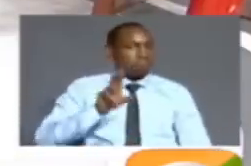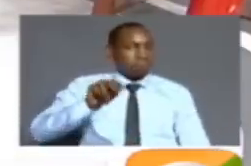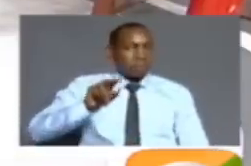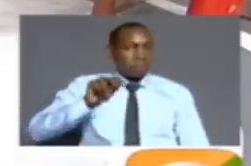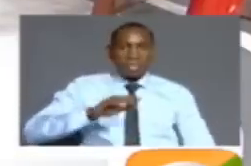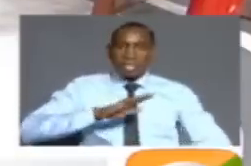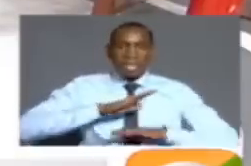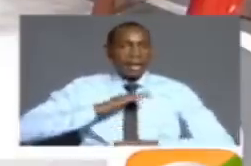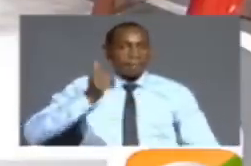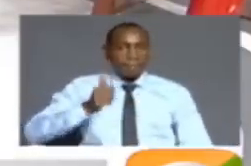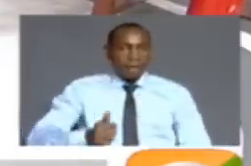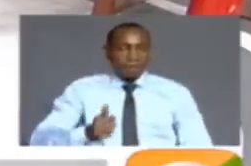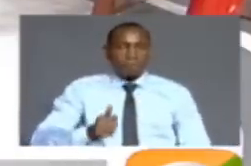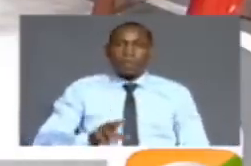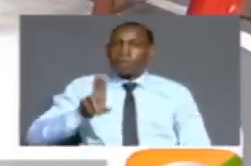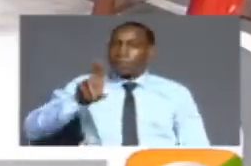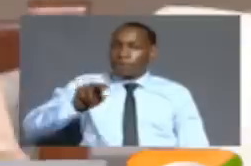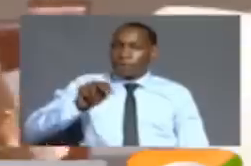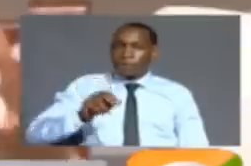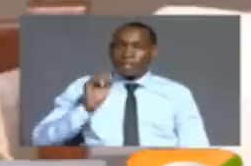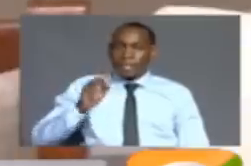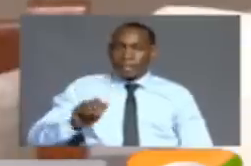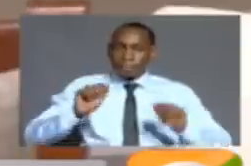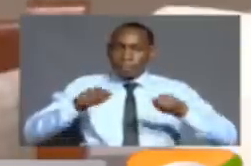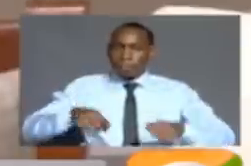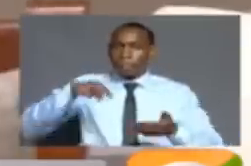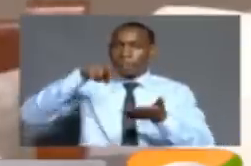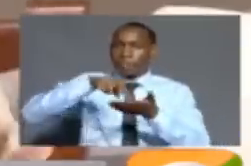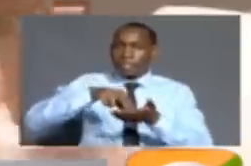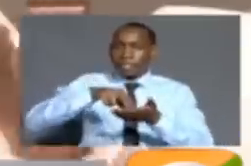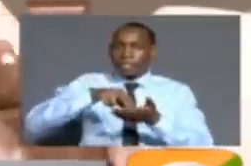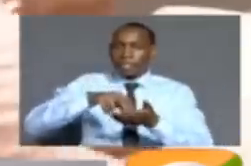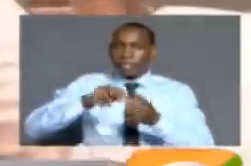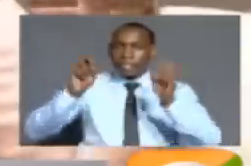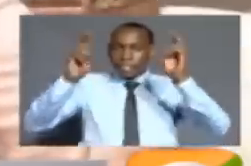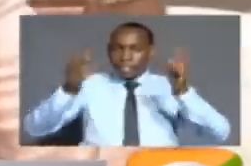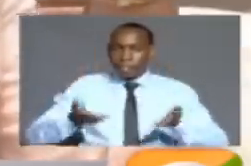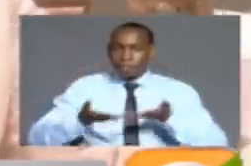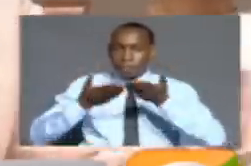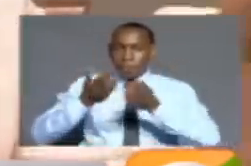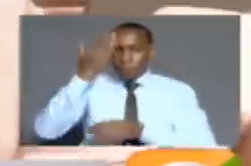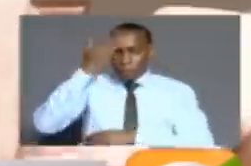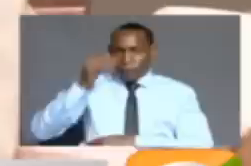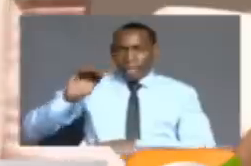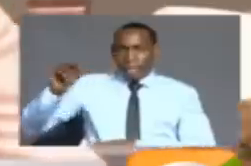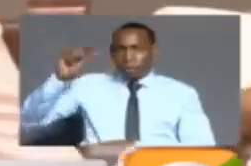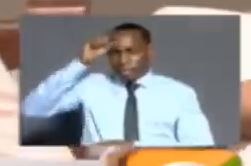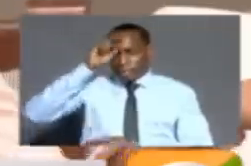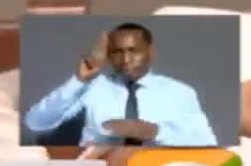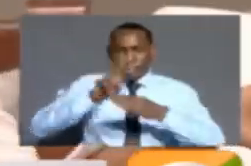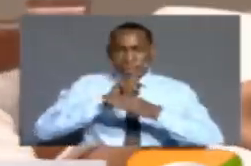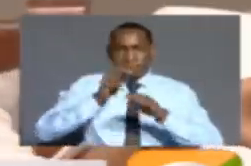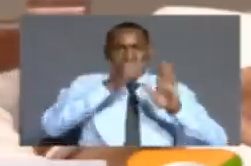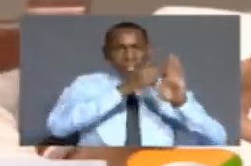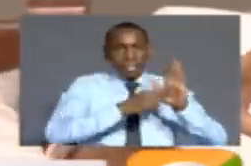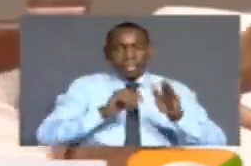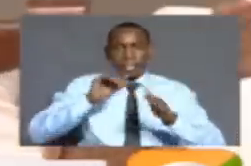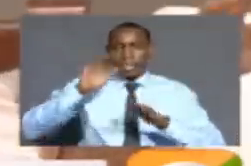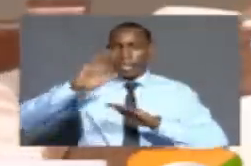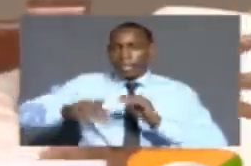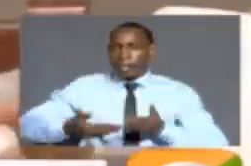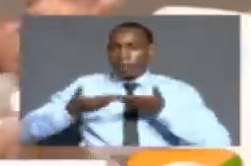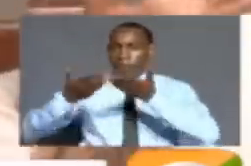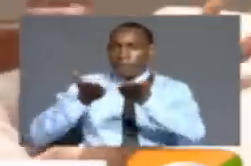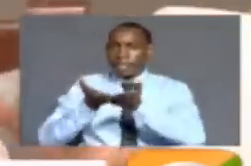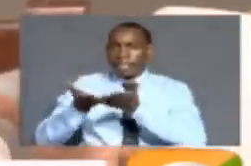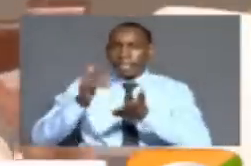off, we are not. Absolutely not. If I can stand there and raise an issue that why is the county government spending this instead of offering the